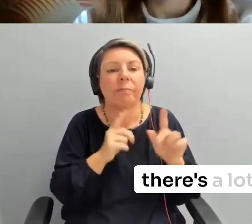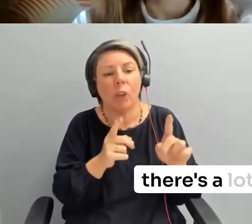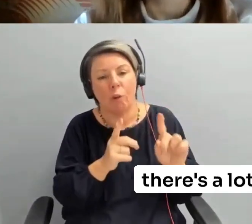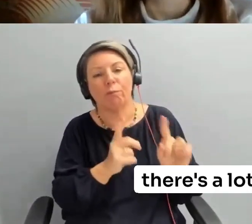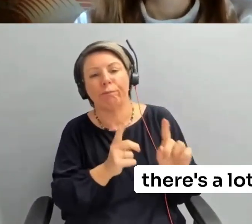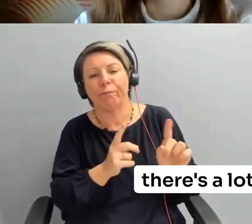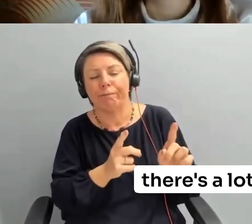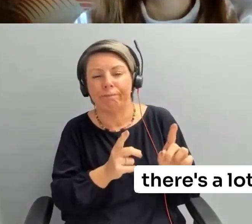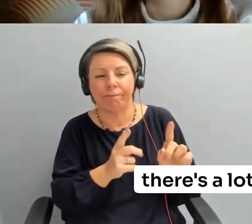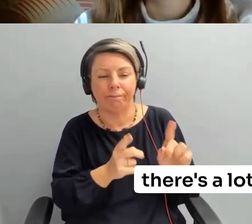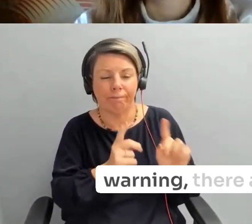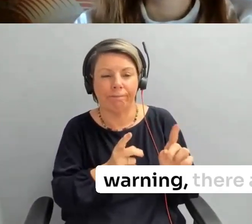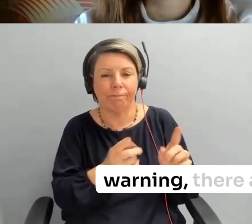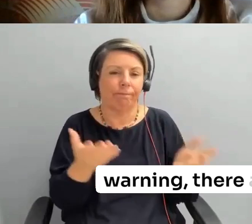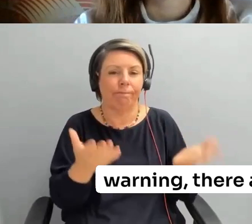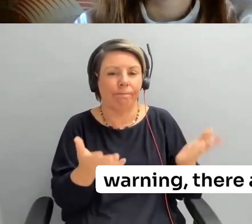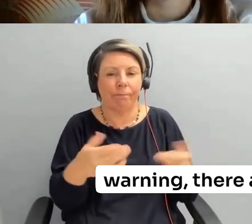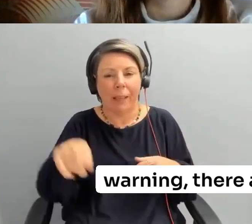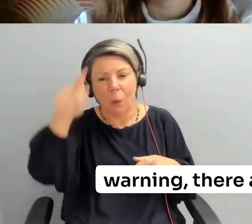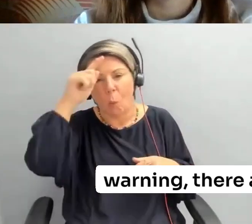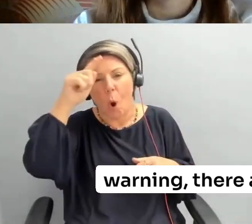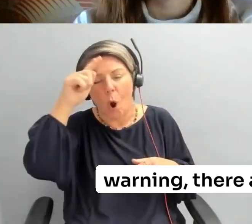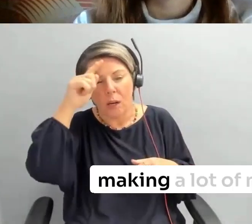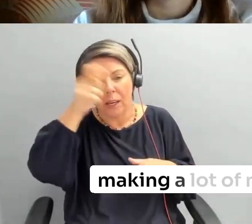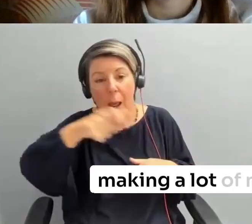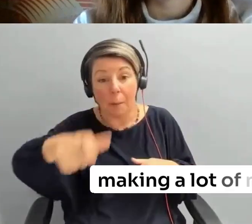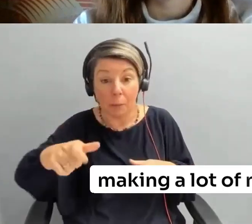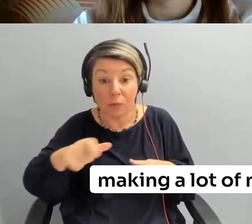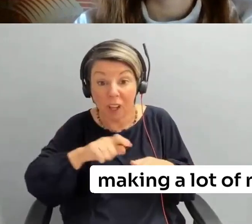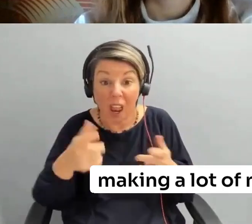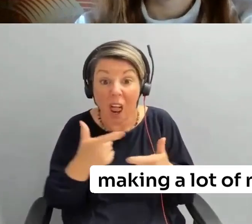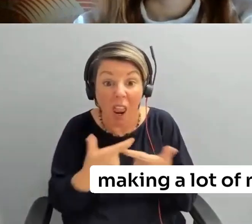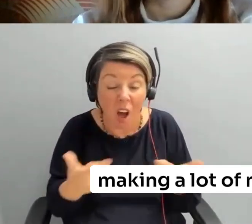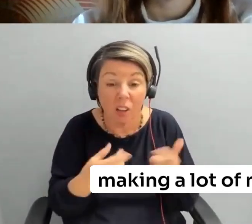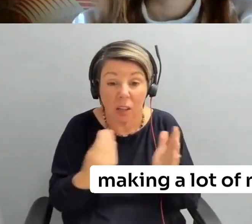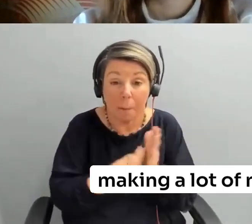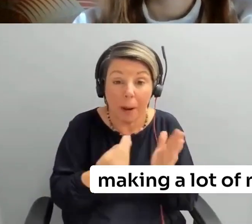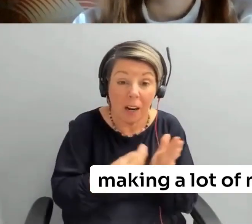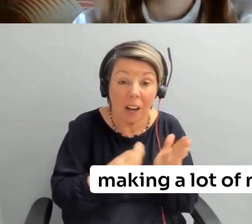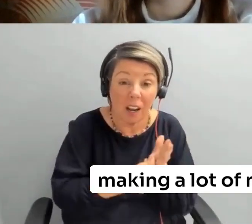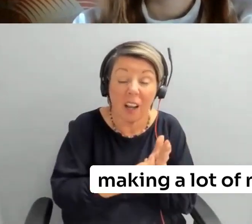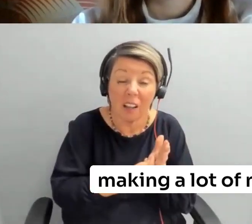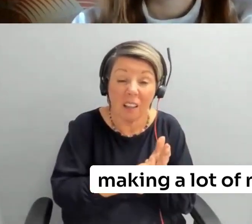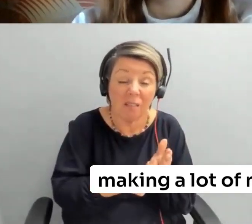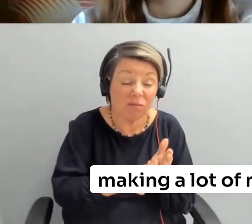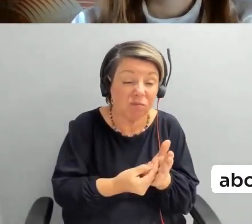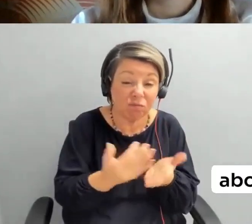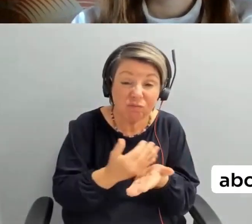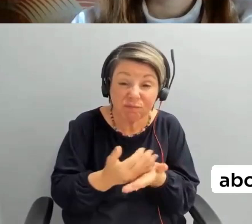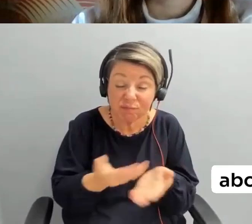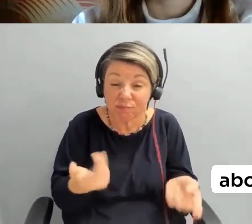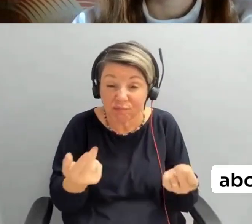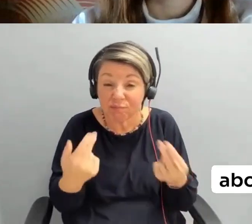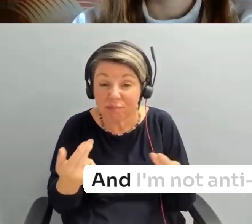and there are, just as a warning, there are people that are making a lot of money out of our concerns about